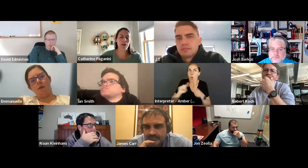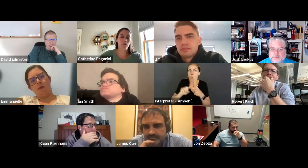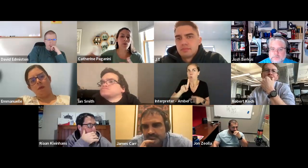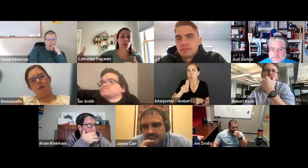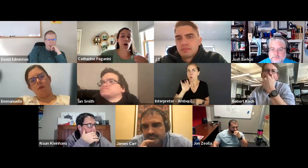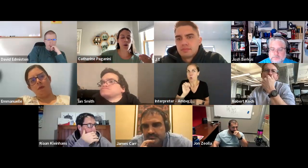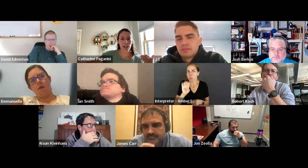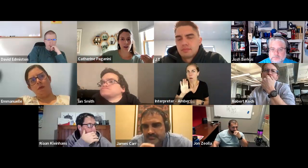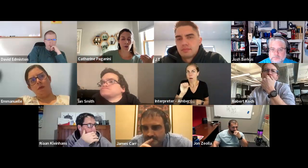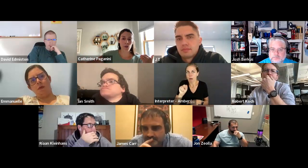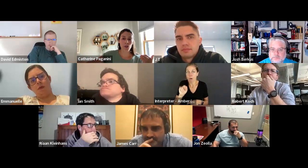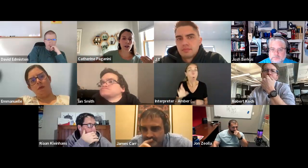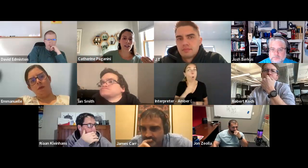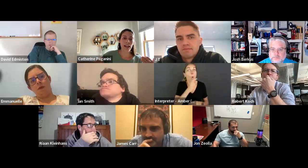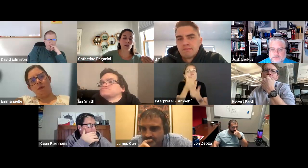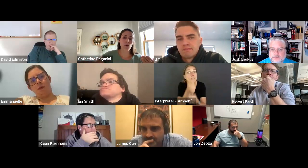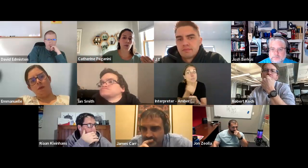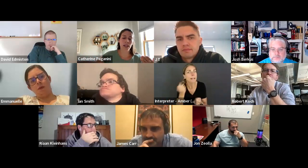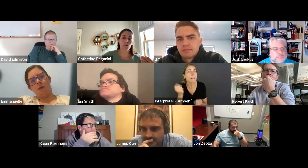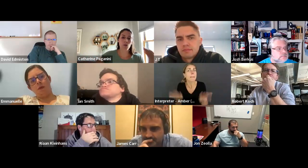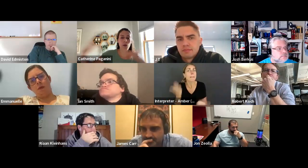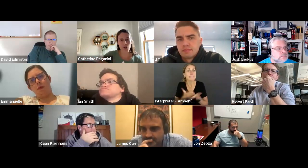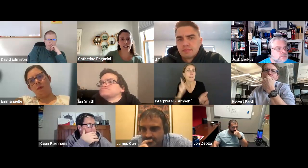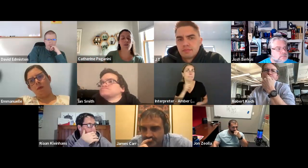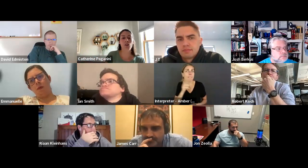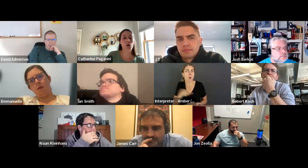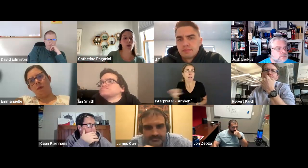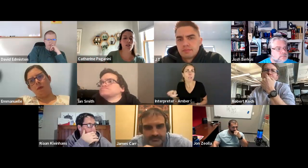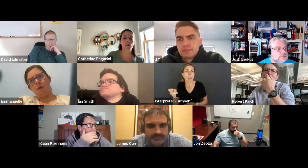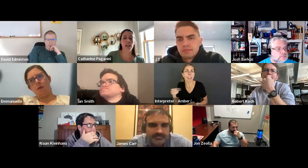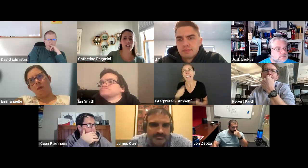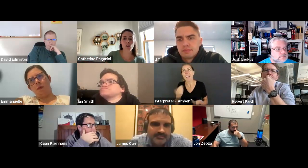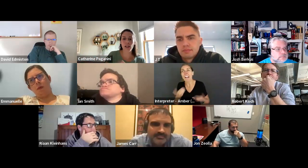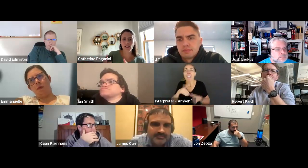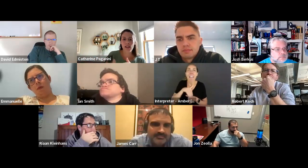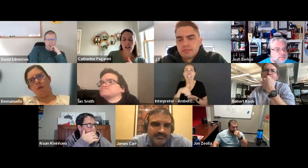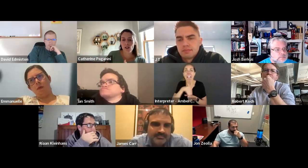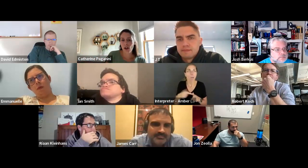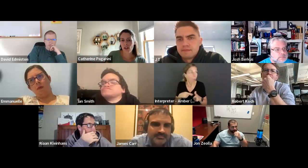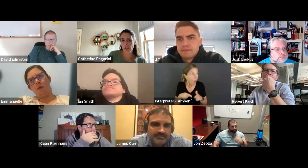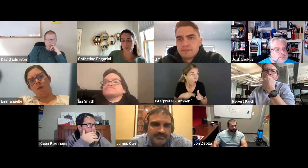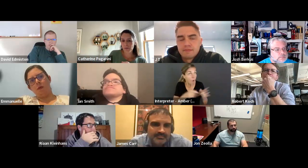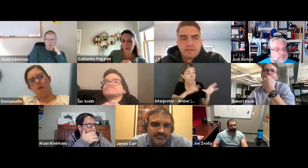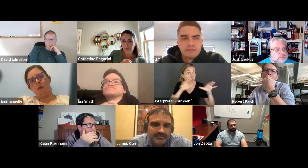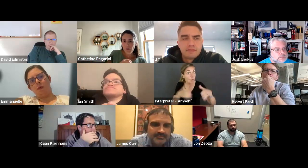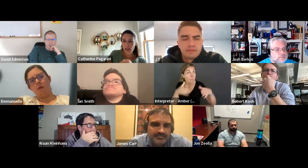interested. Maybe if people know that a group is going, that will make it much more attractive to go, because then we can do, as